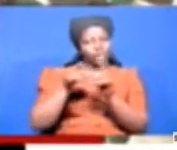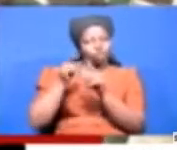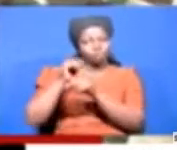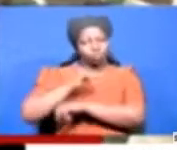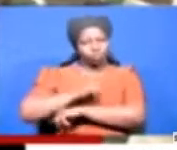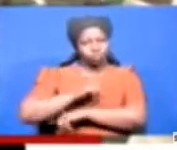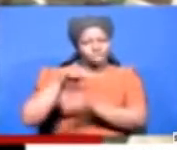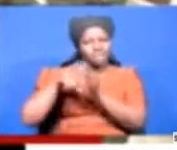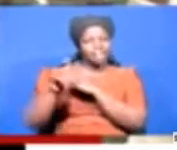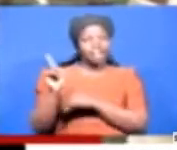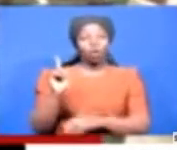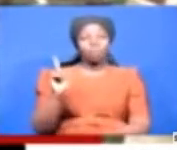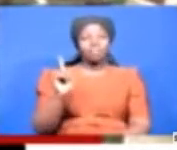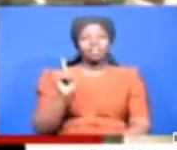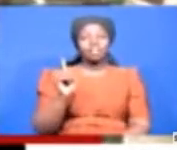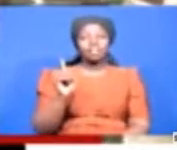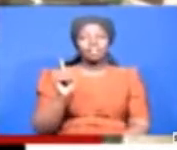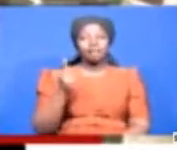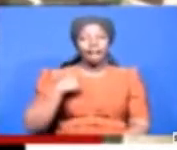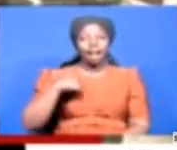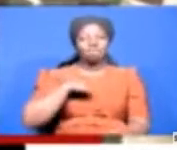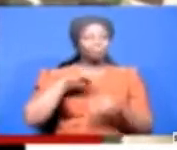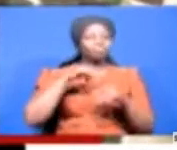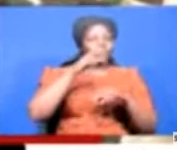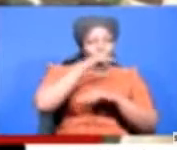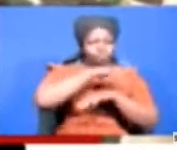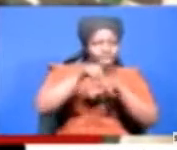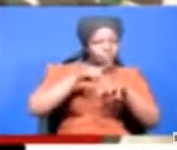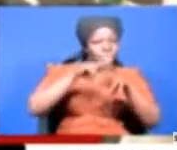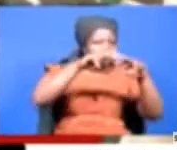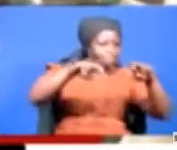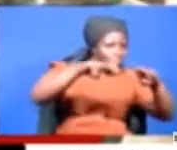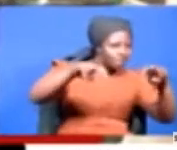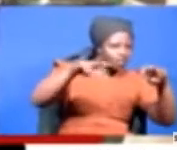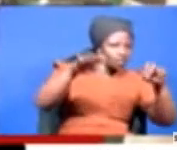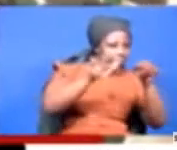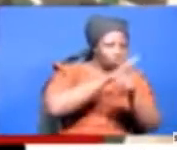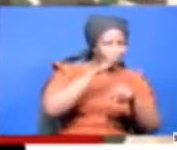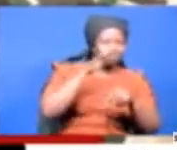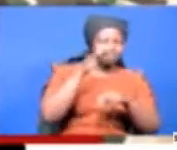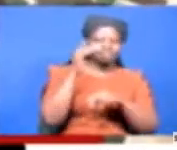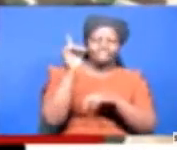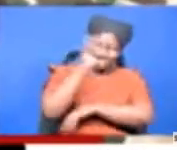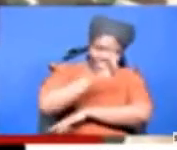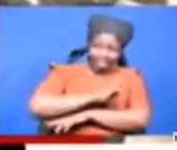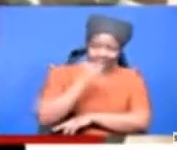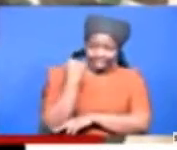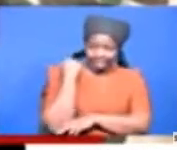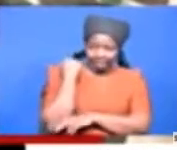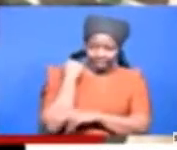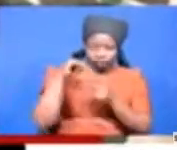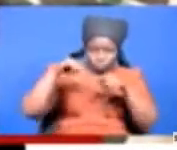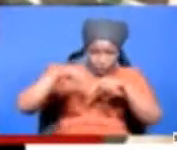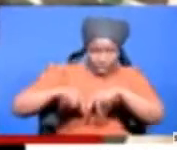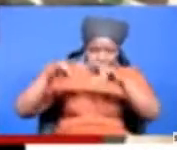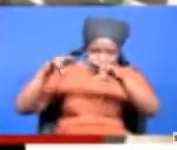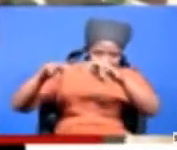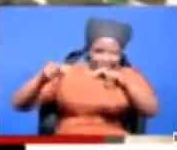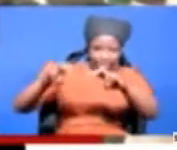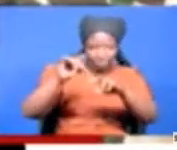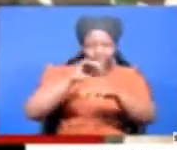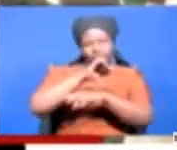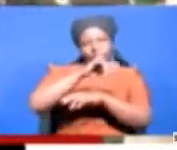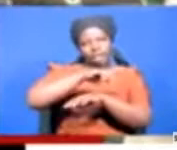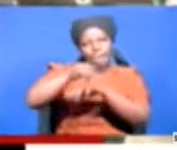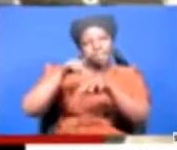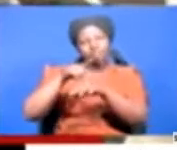Nairobi. We looked for the principal the whole of yesterday. We have looked for the principal today, and